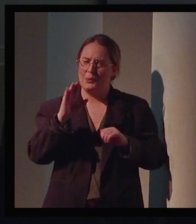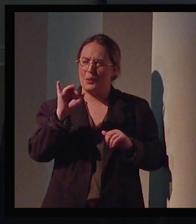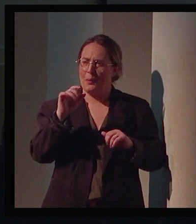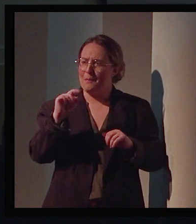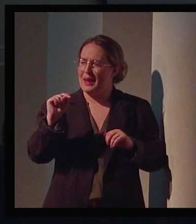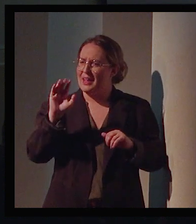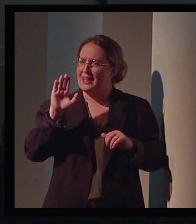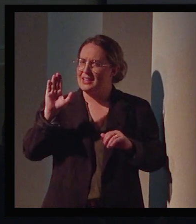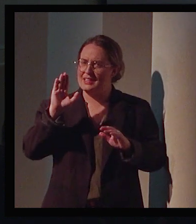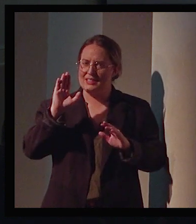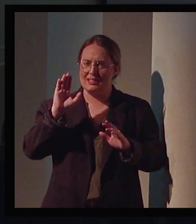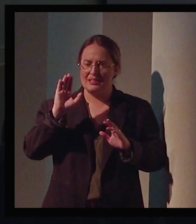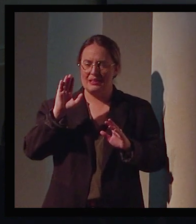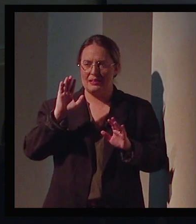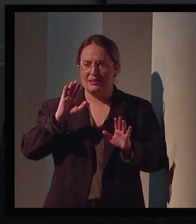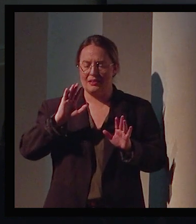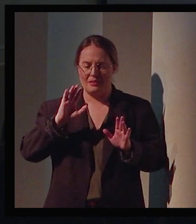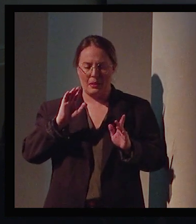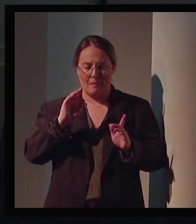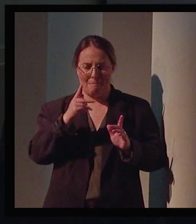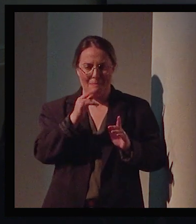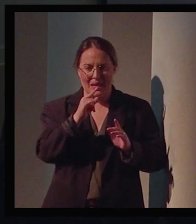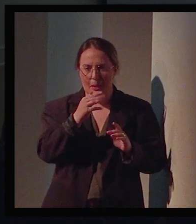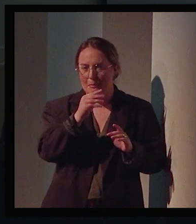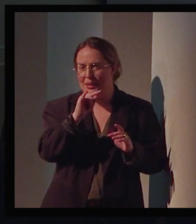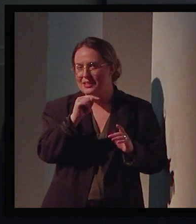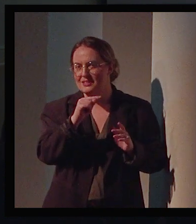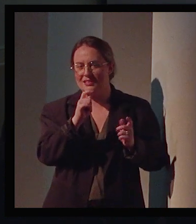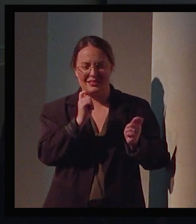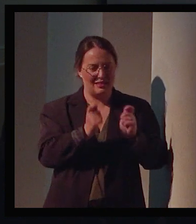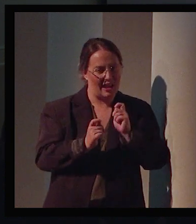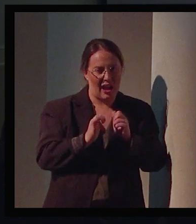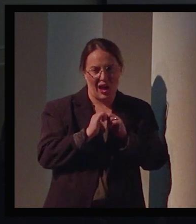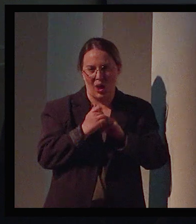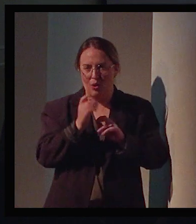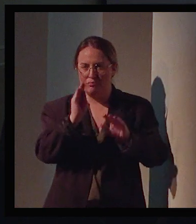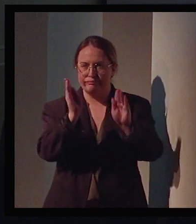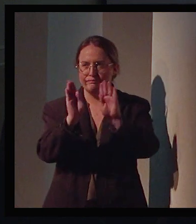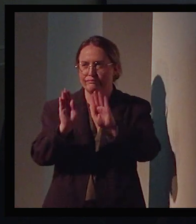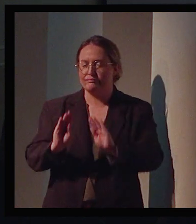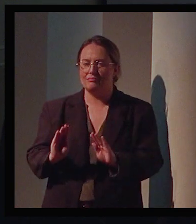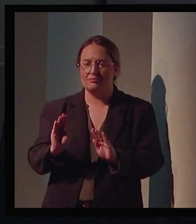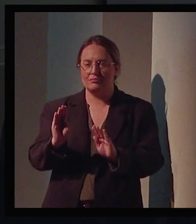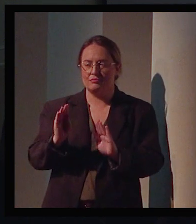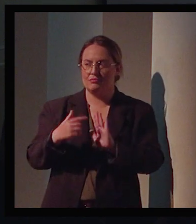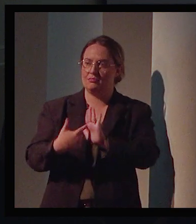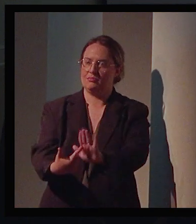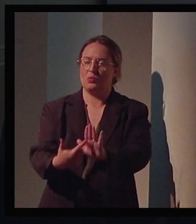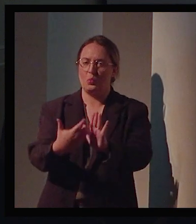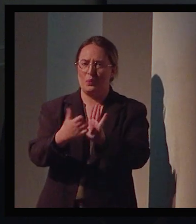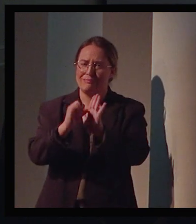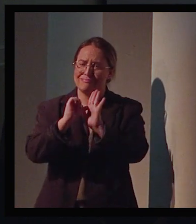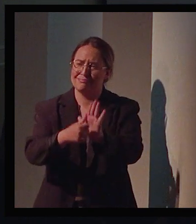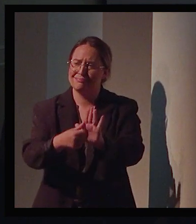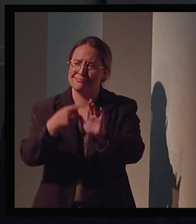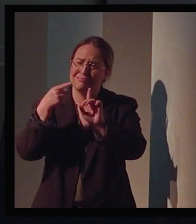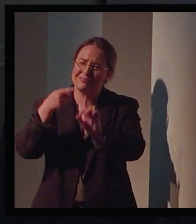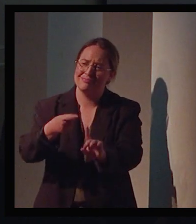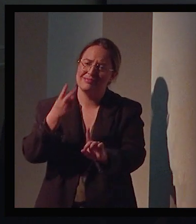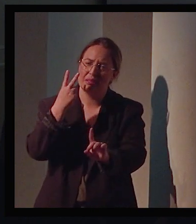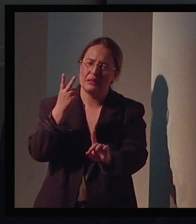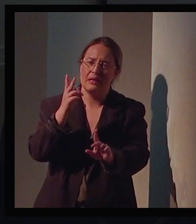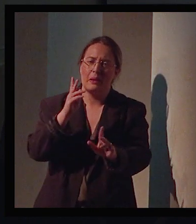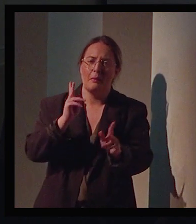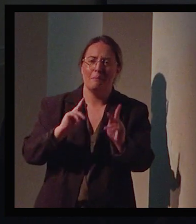attention to his pigments and how he manipulated them, reveals that his subject, so to speak, had largely become the paint